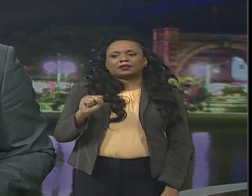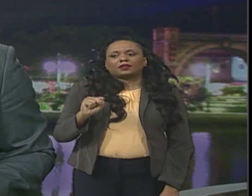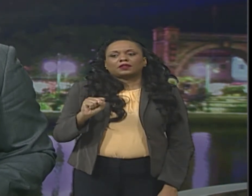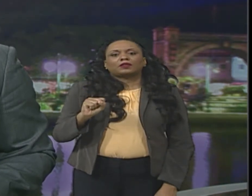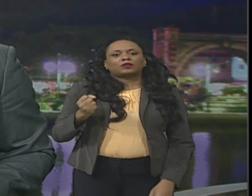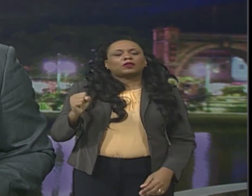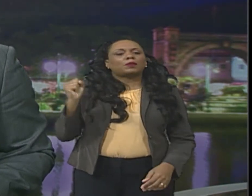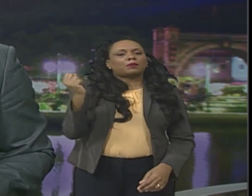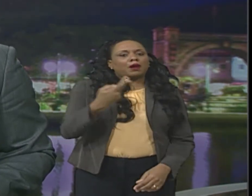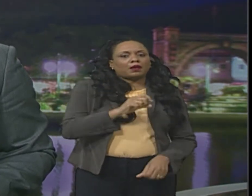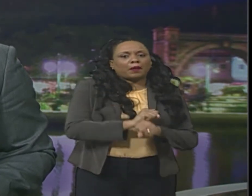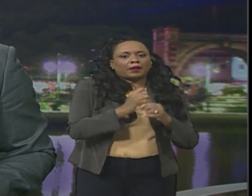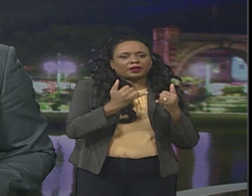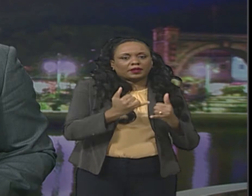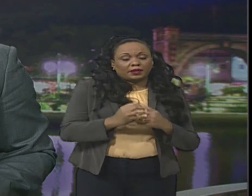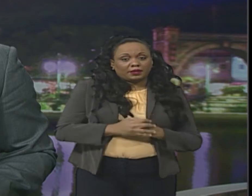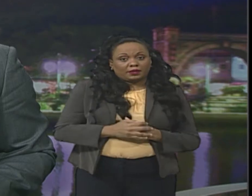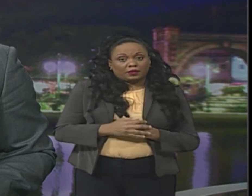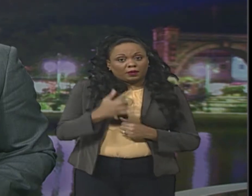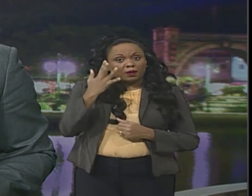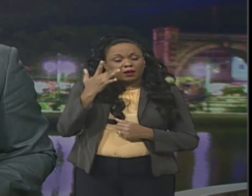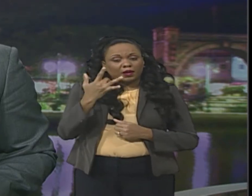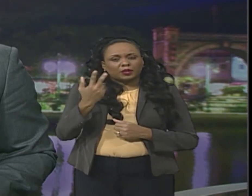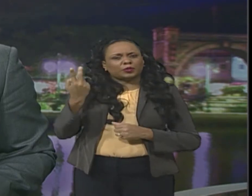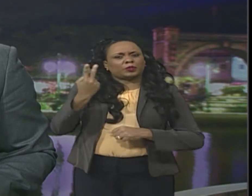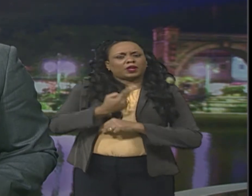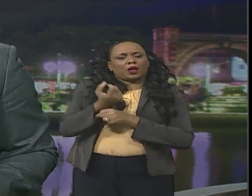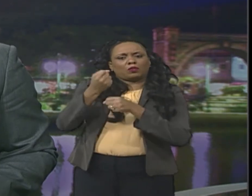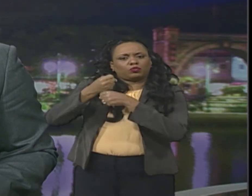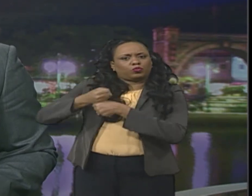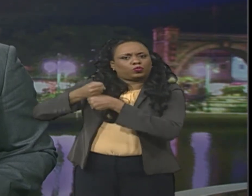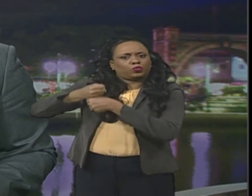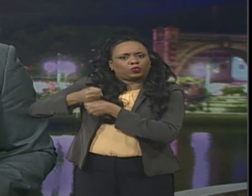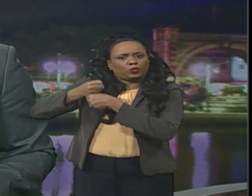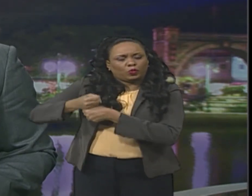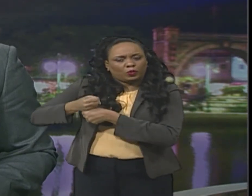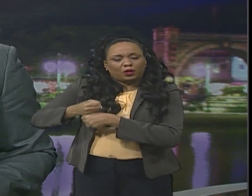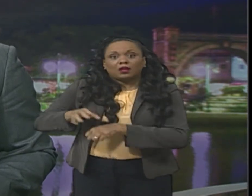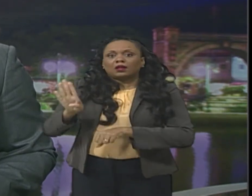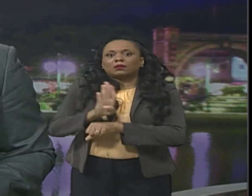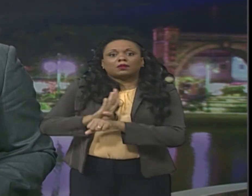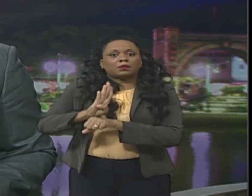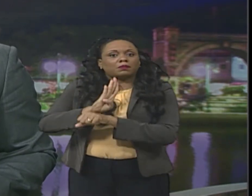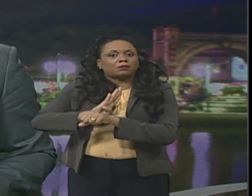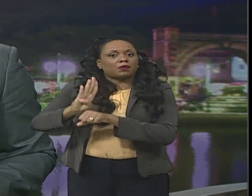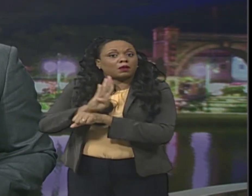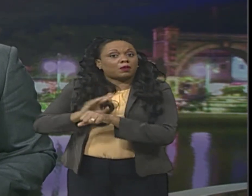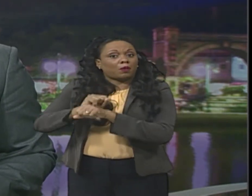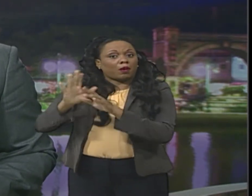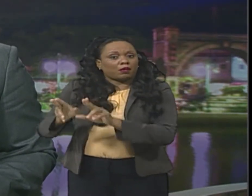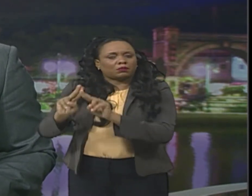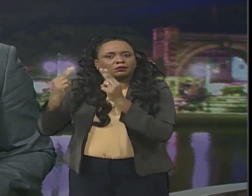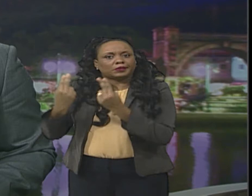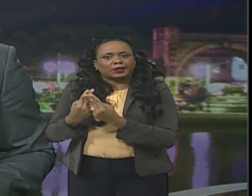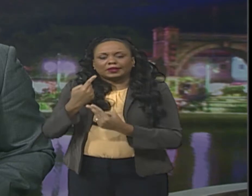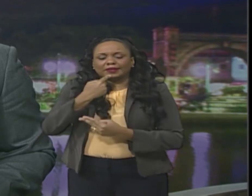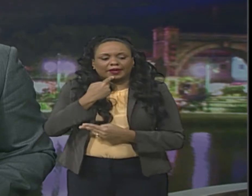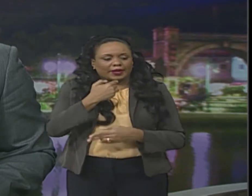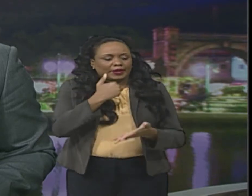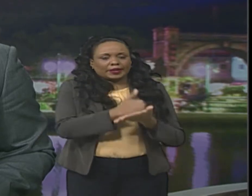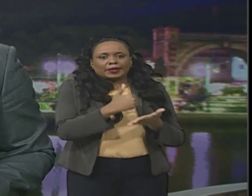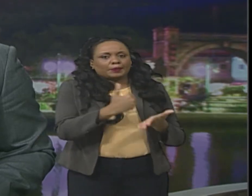2 days of protest action. According to the Barbados Workers Union, the action resulted from the bank failing to stick to its end of